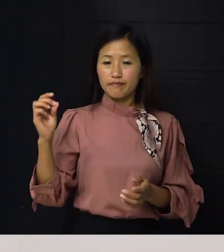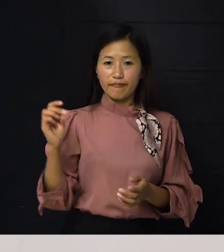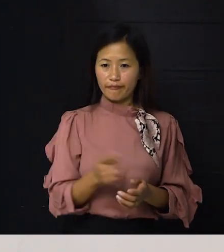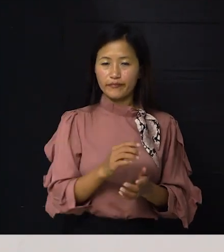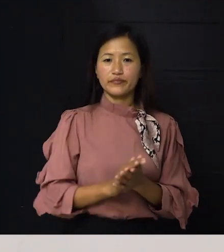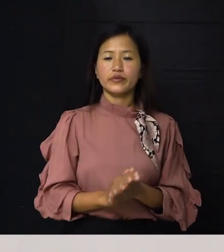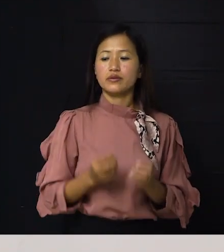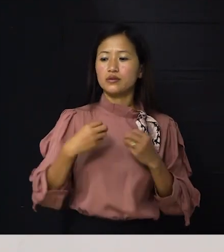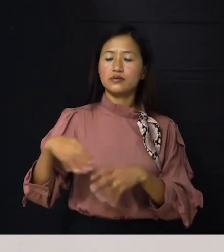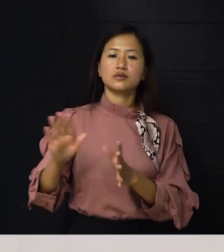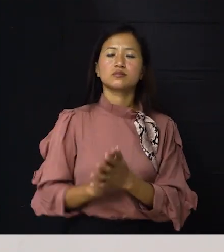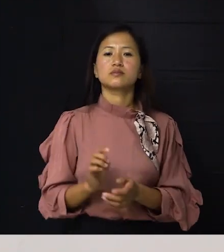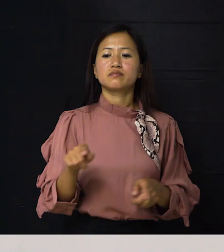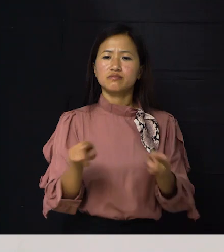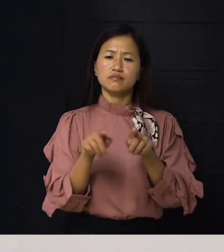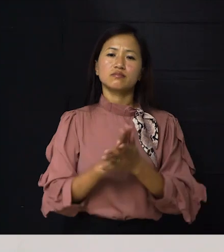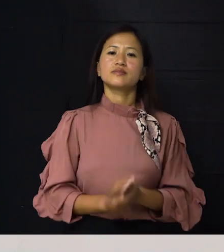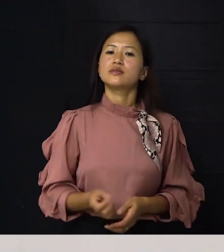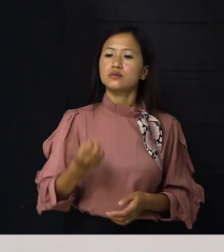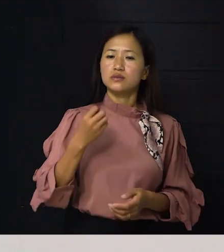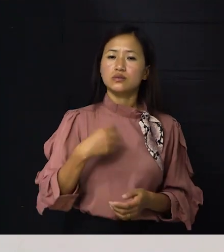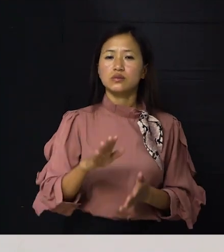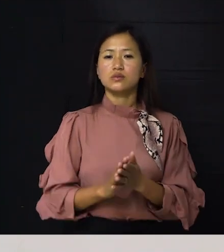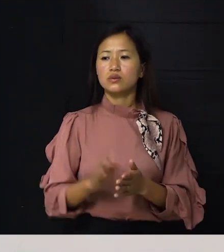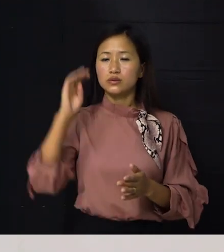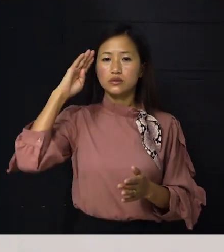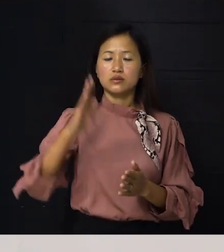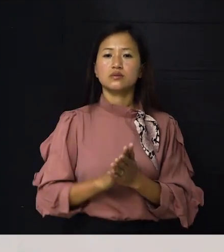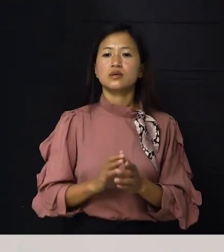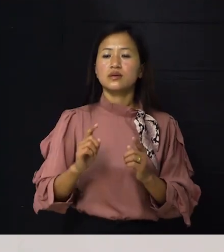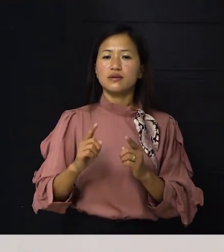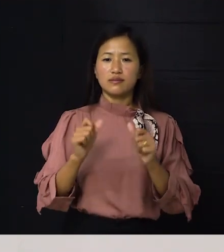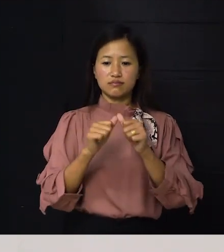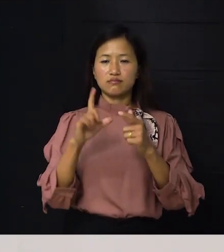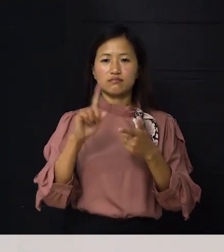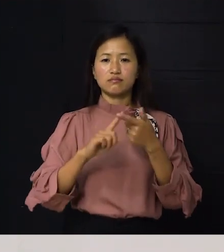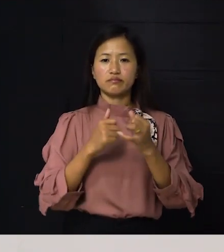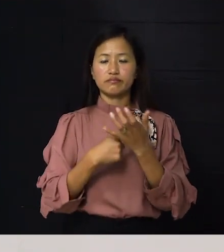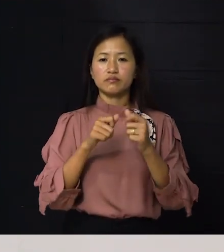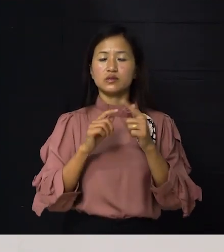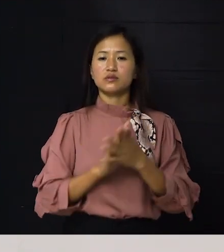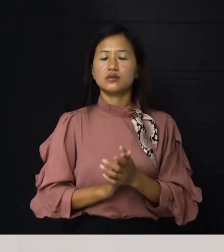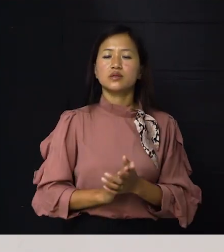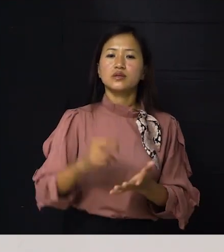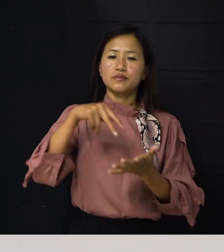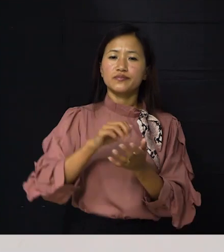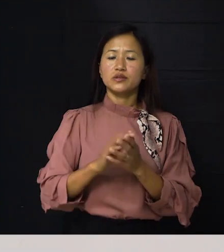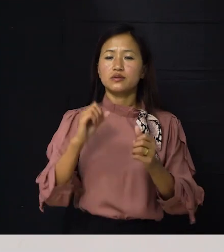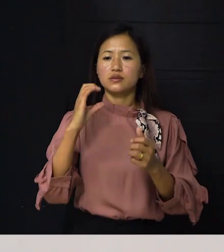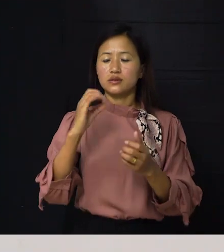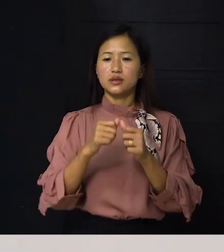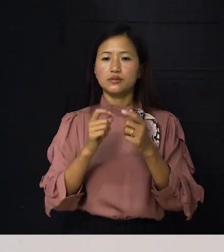of just leaving it like this. So in that way, all his soldiers were also alerted, and all his cavalrymen